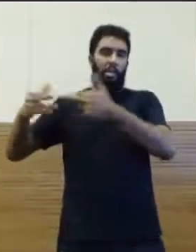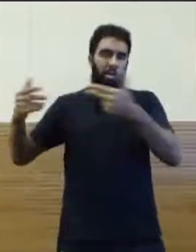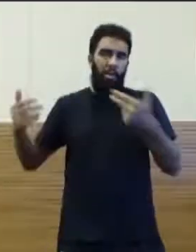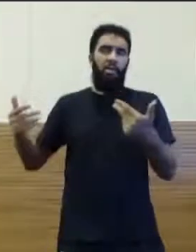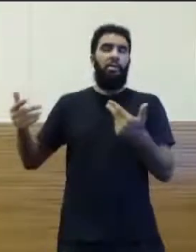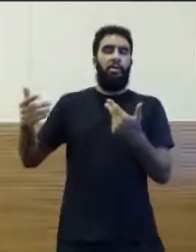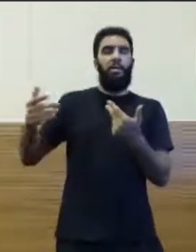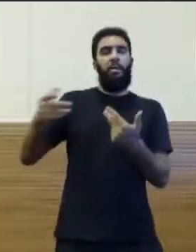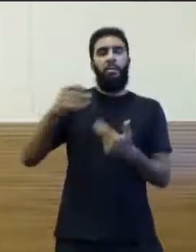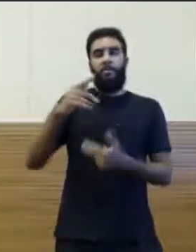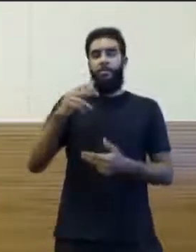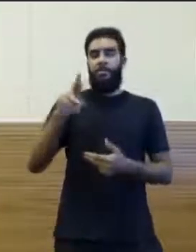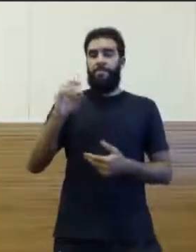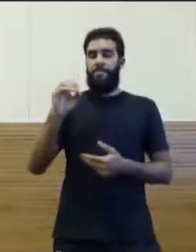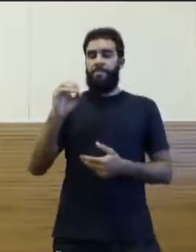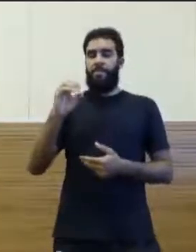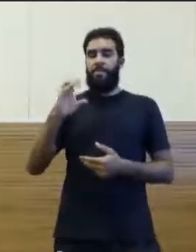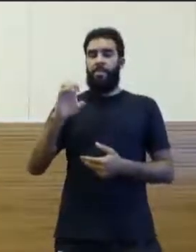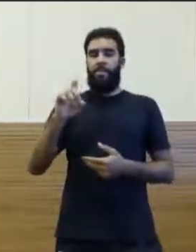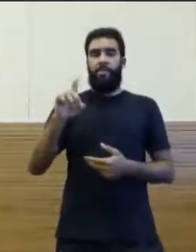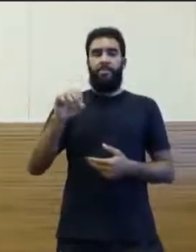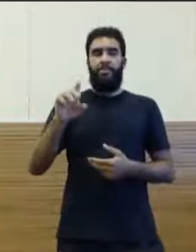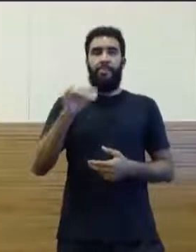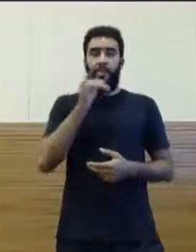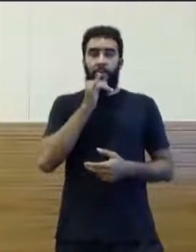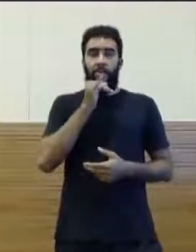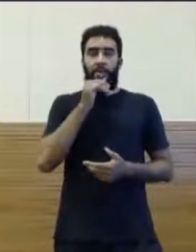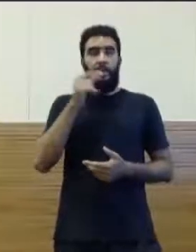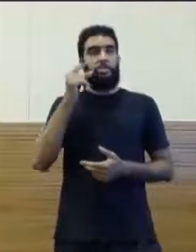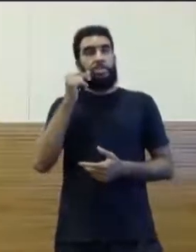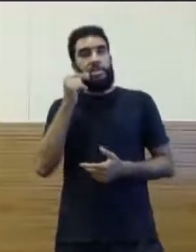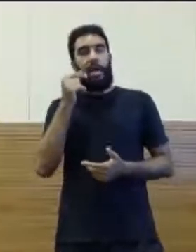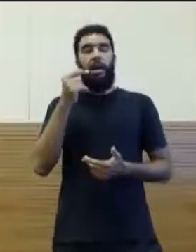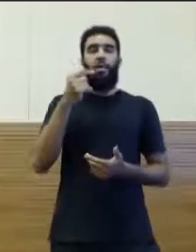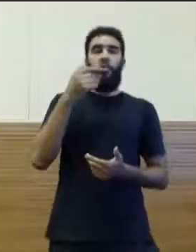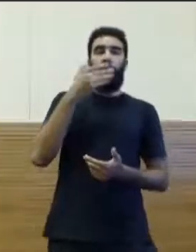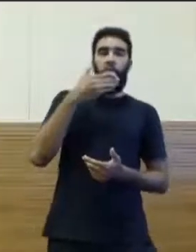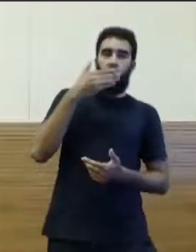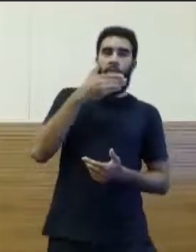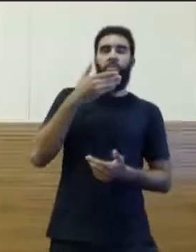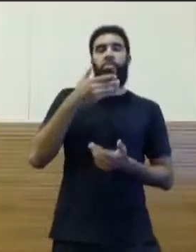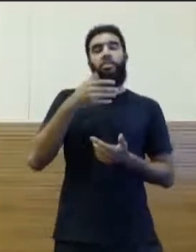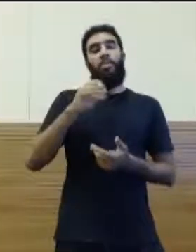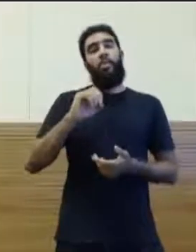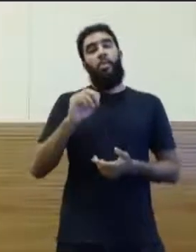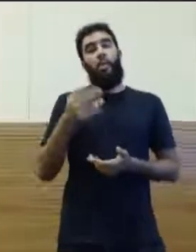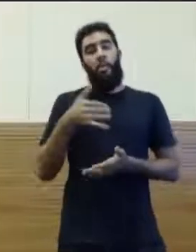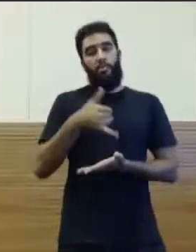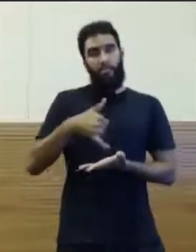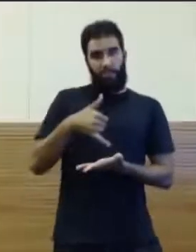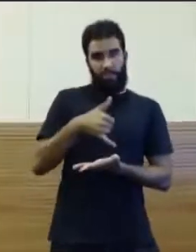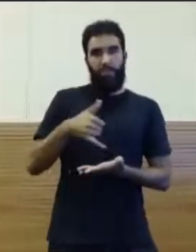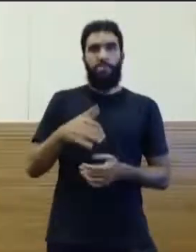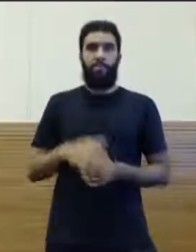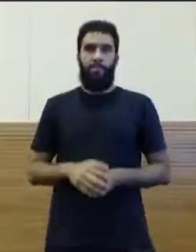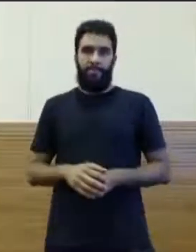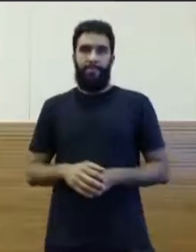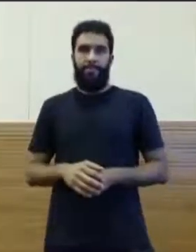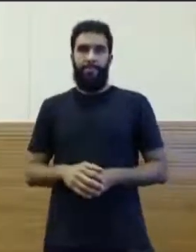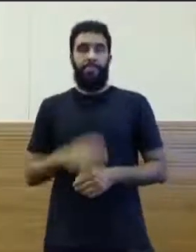well as food that has a lot of fat and sugar and